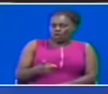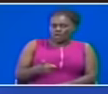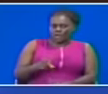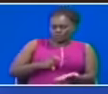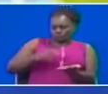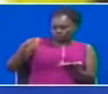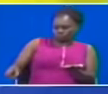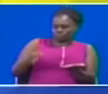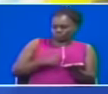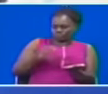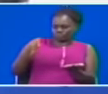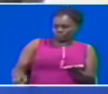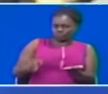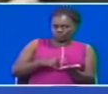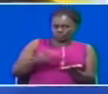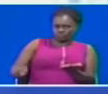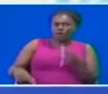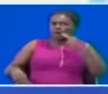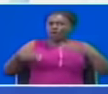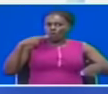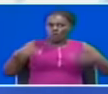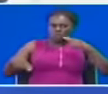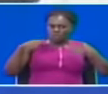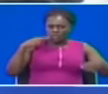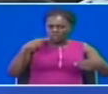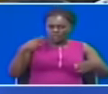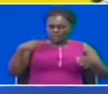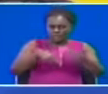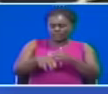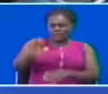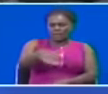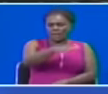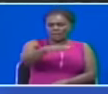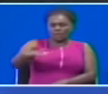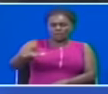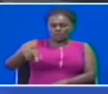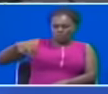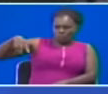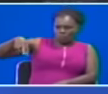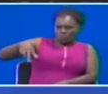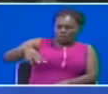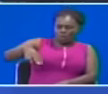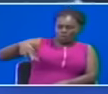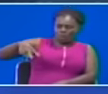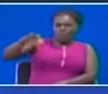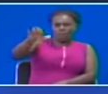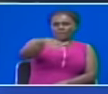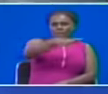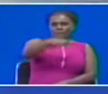their vehicles at the Intercontinental Hotel and Parliament Road roundabout and walk to the National